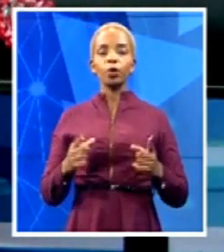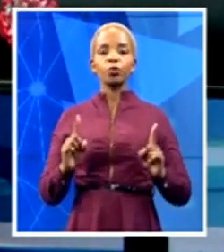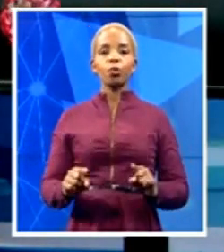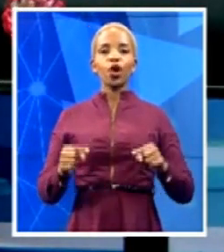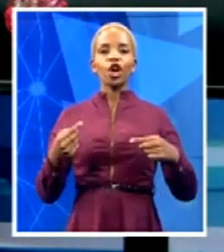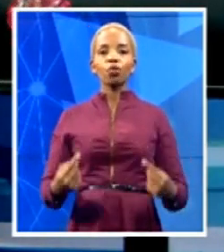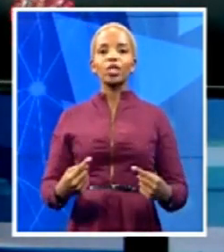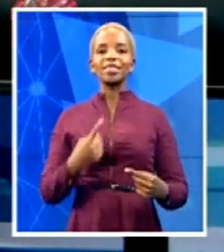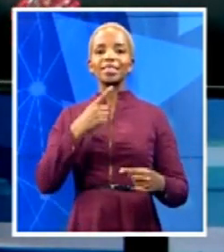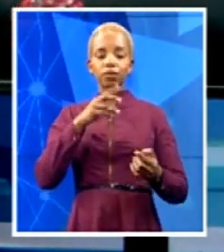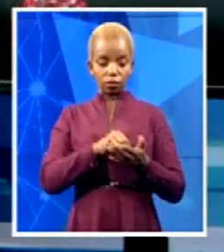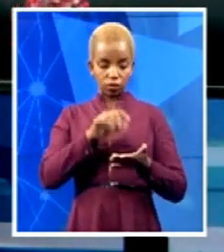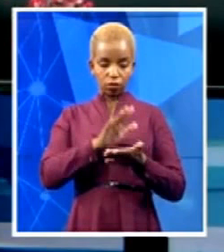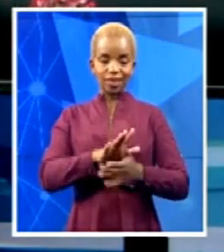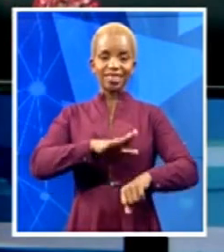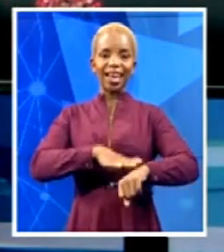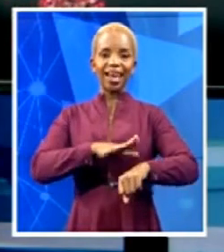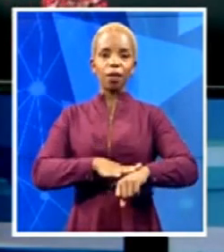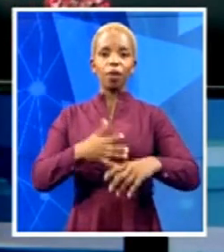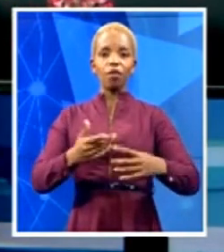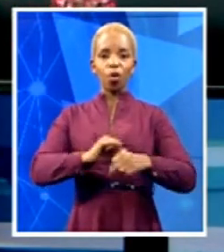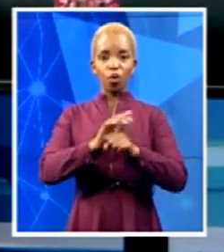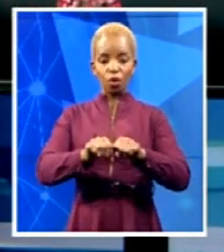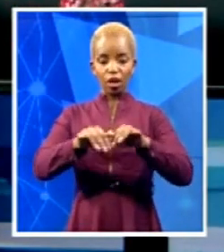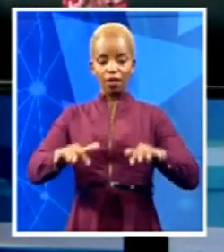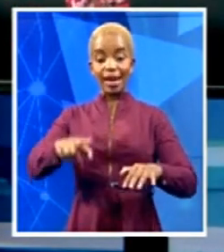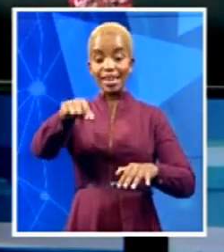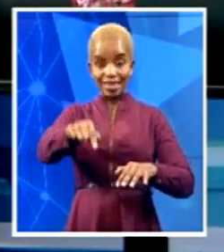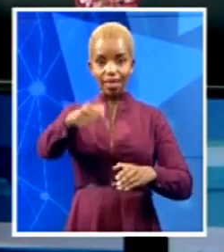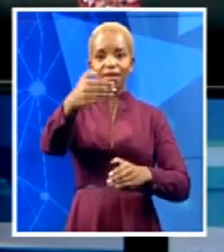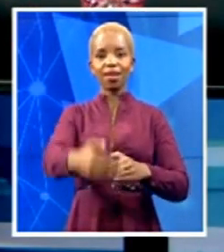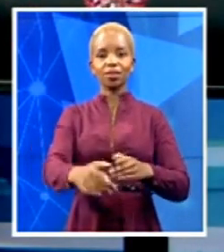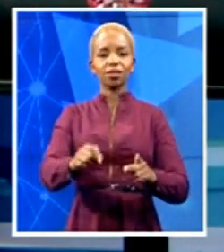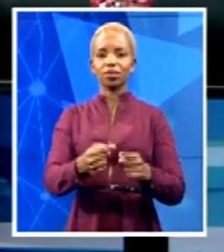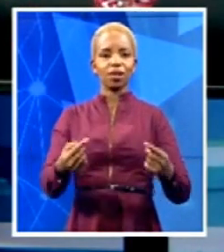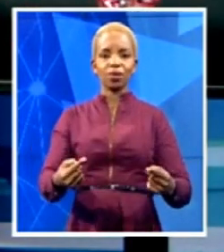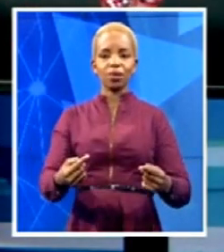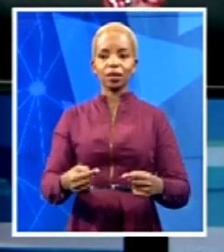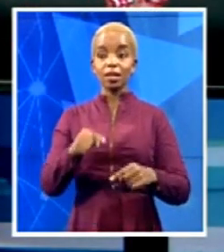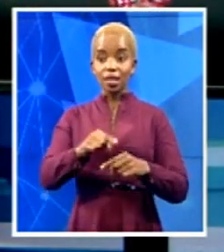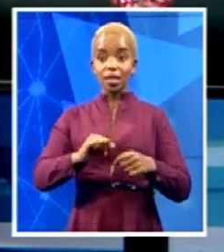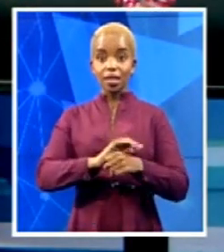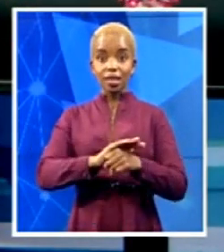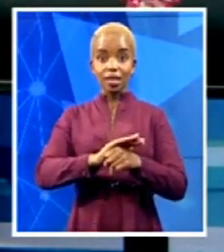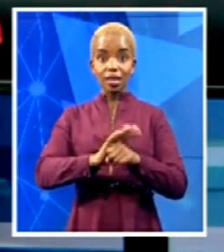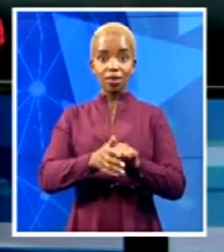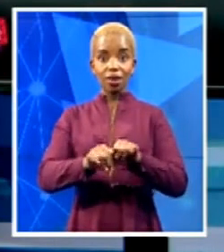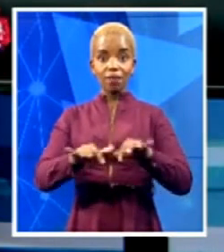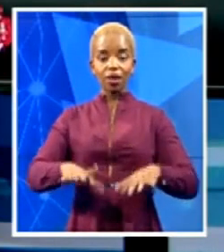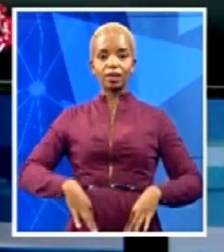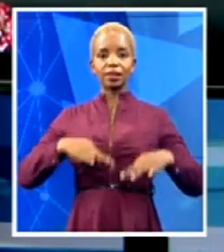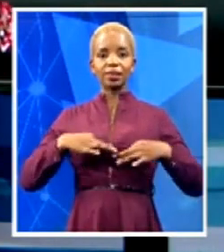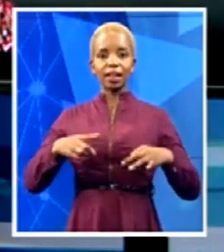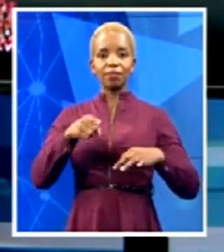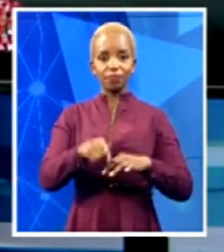its own time. So it's not about the president, what the president wants to do or does not want to do. The president cannot know what's going to happen at the end